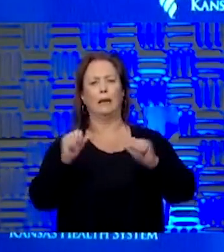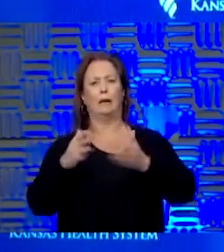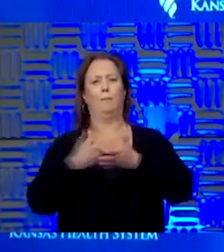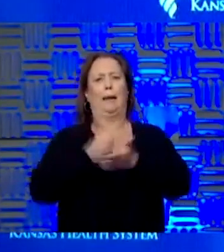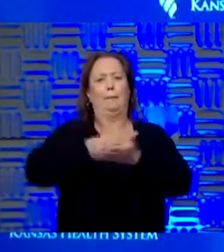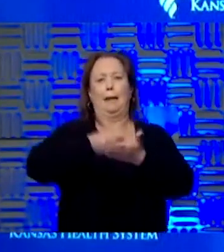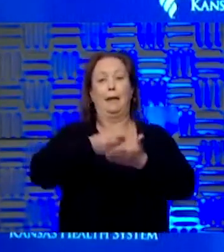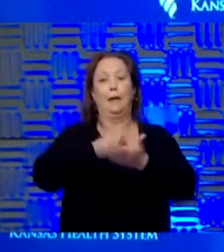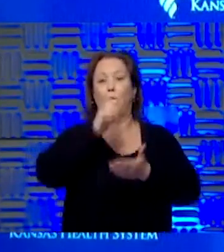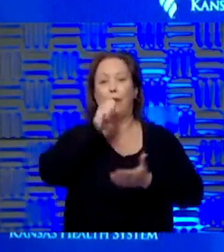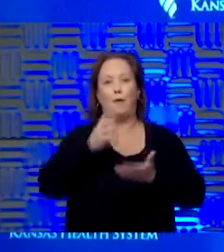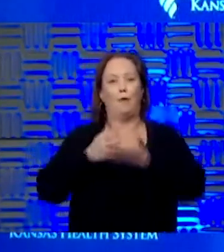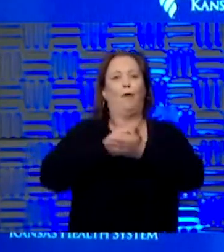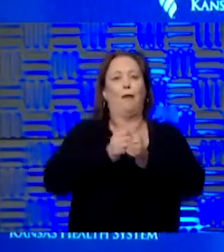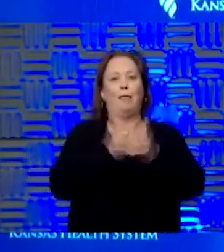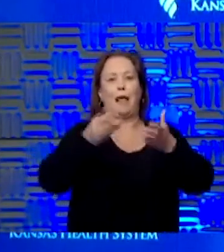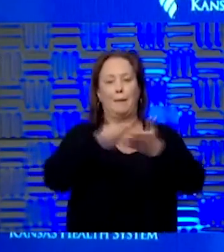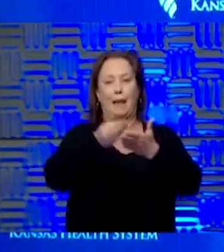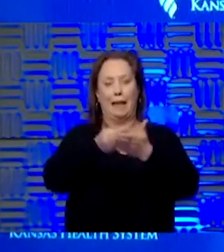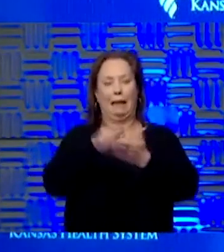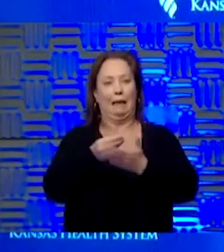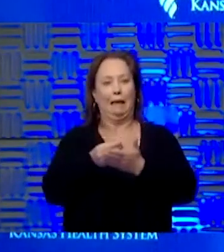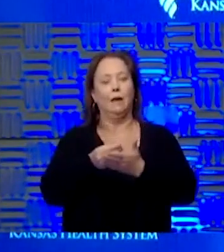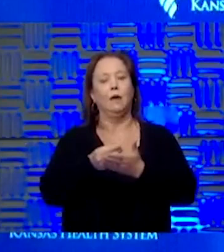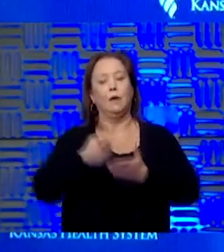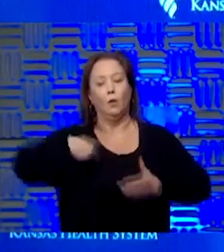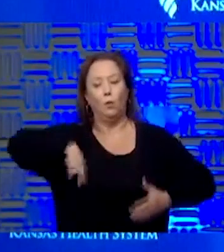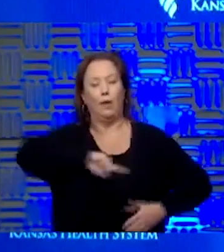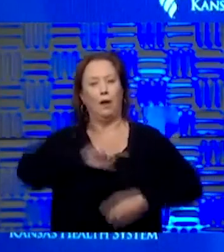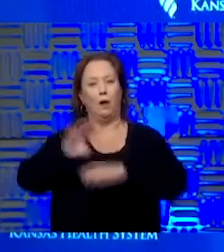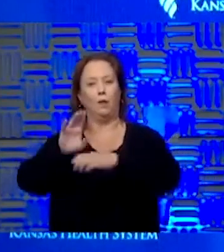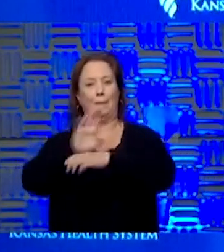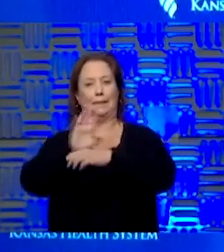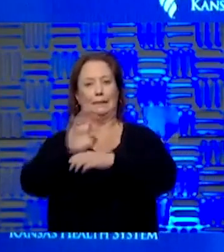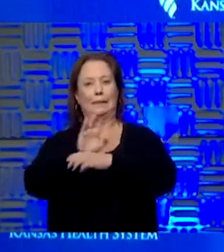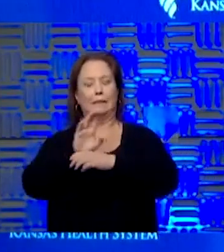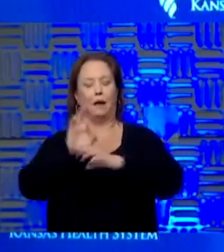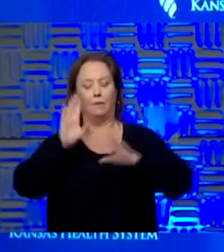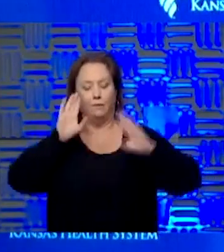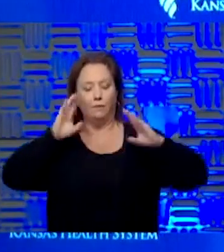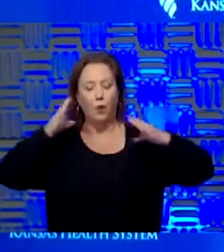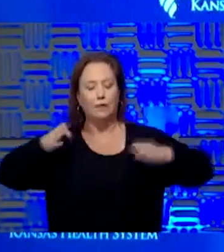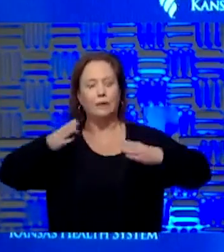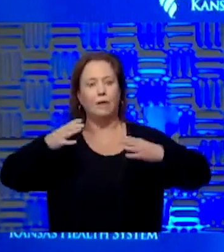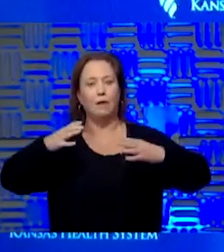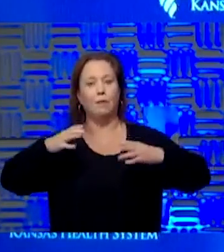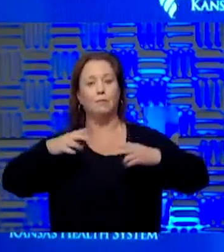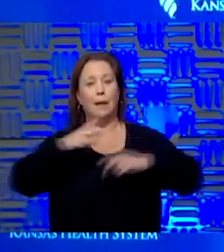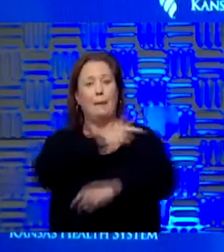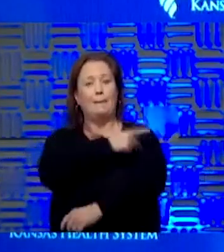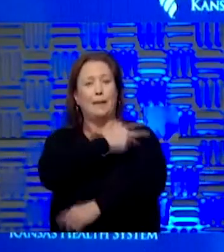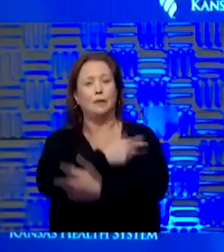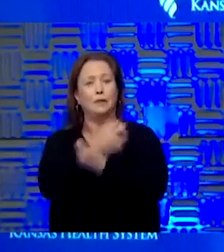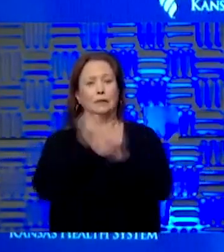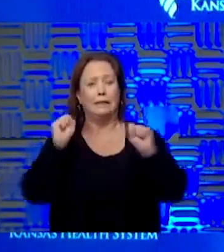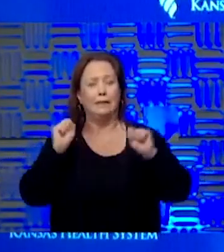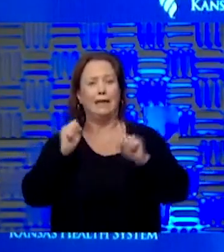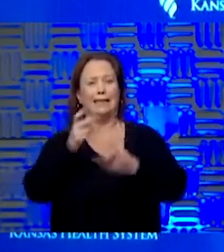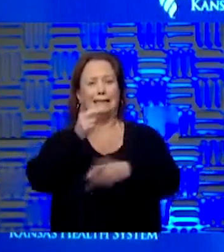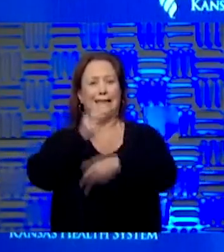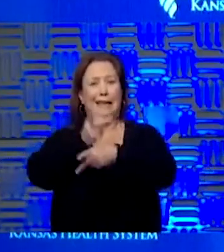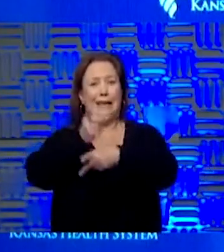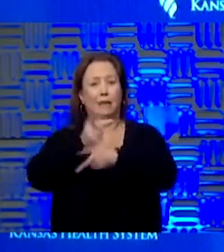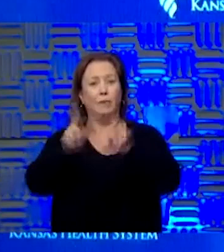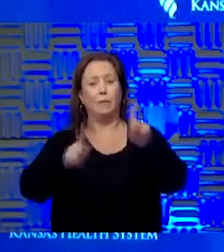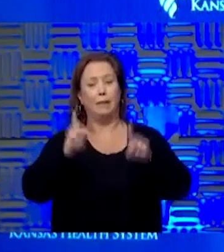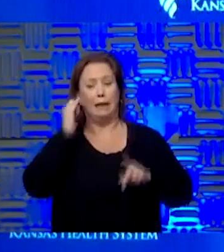we don't make a lot of money. It's really because we're in the business of taking care of people. And if people are having bad outcomes at home,